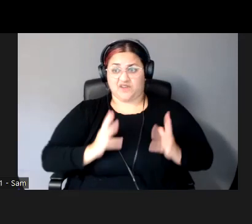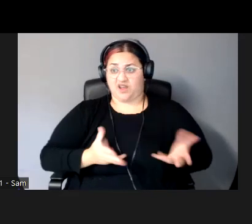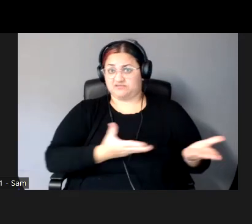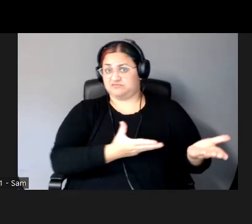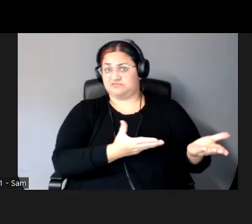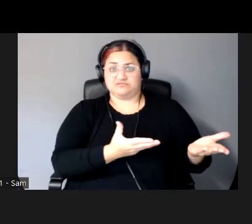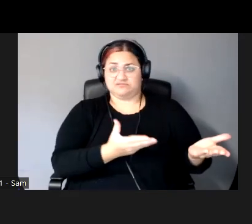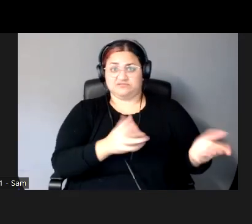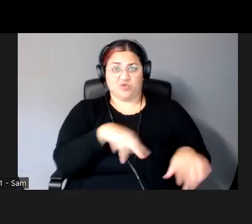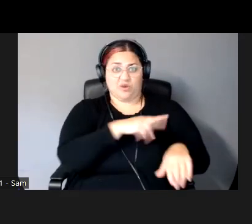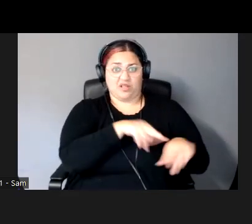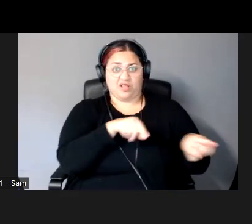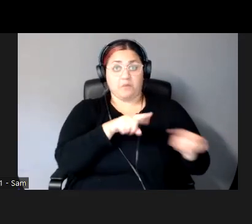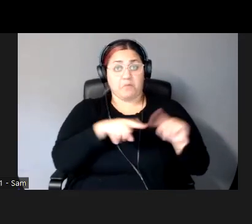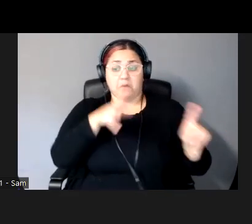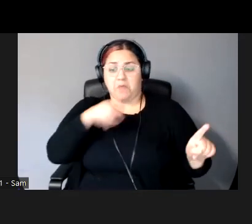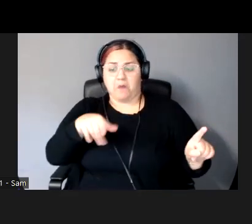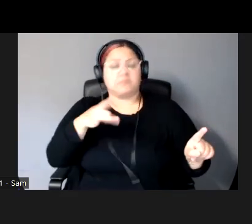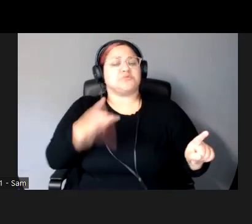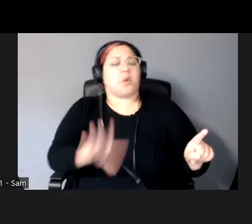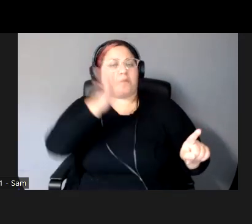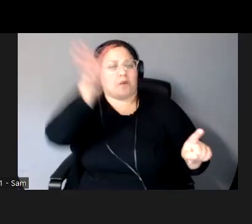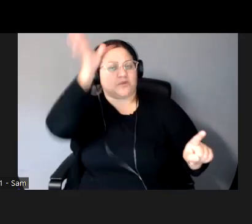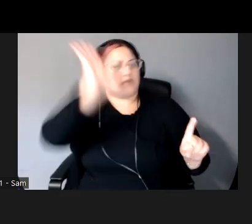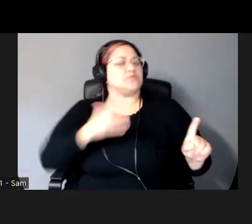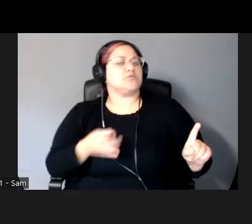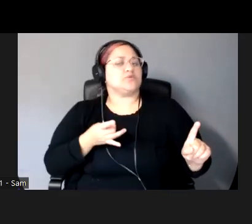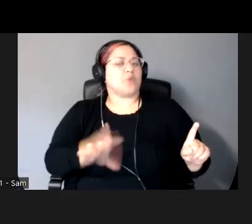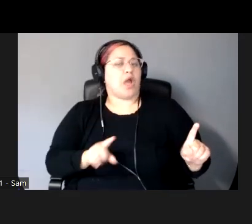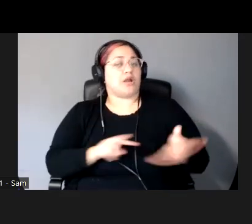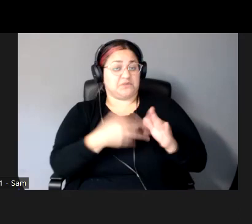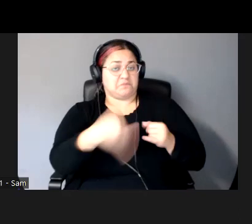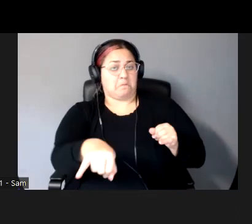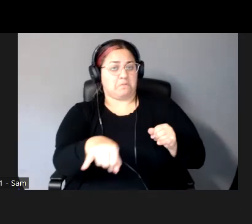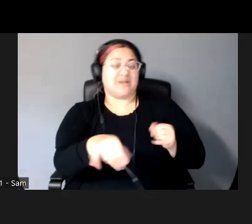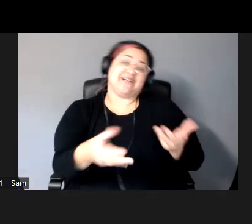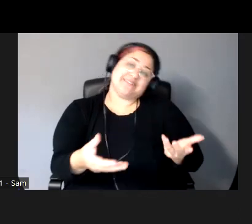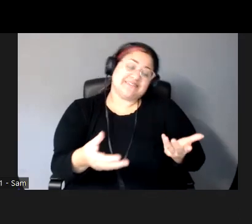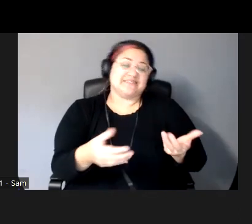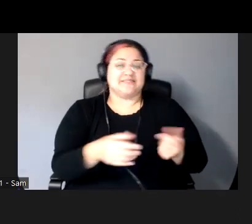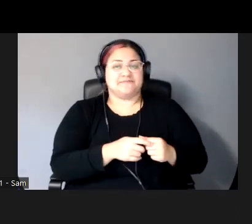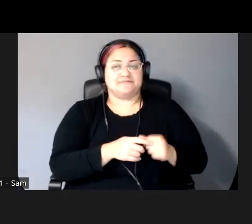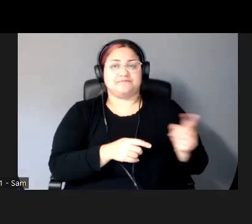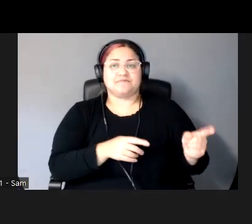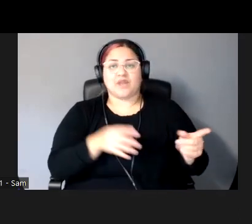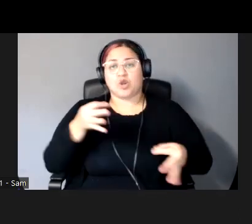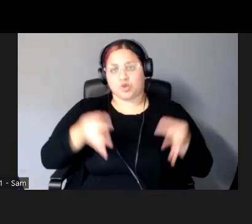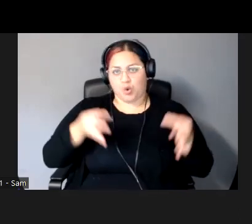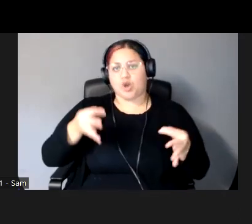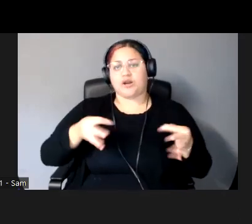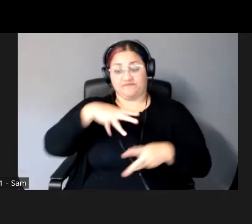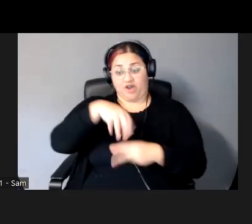and I don't know that normal is really a good word to use anymore, but if the relationship is a good relationship, the court's going to say